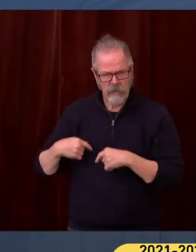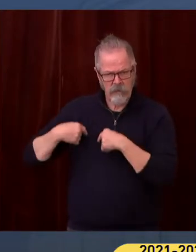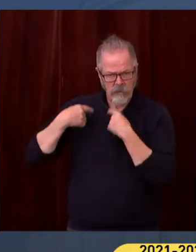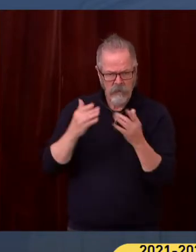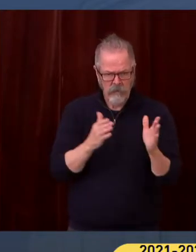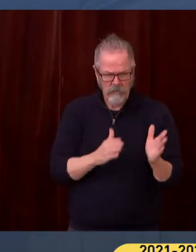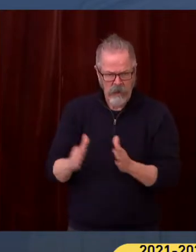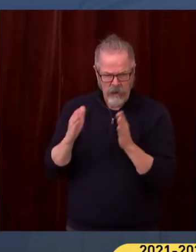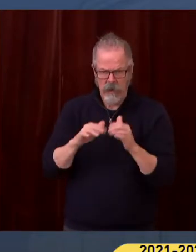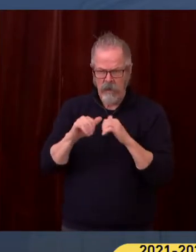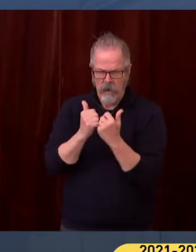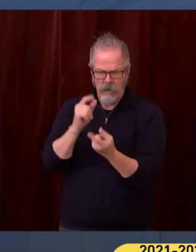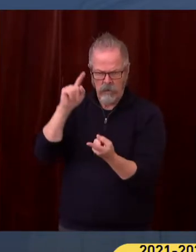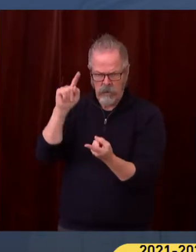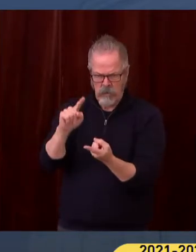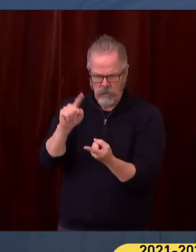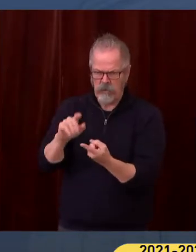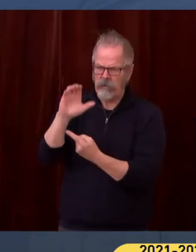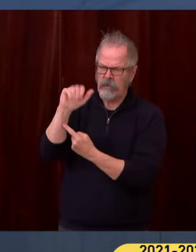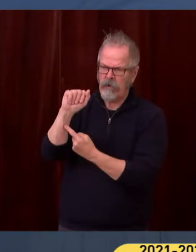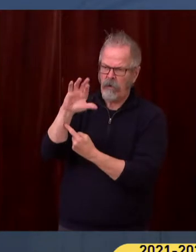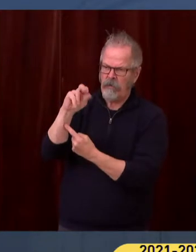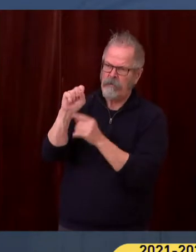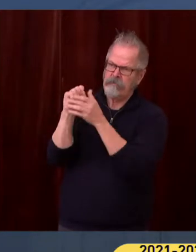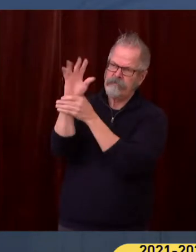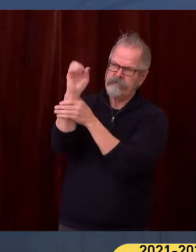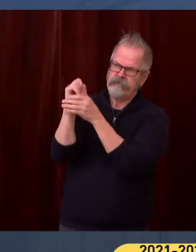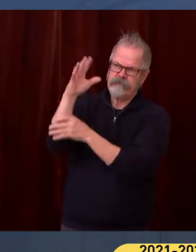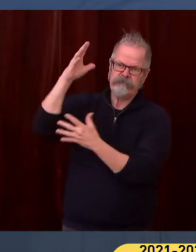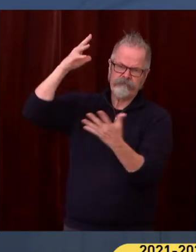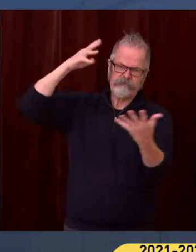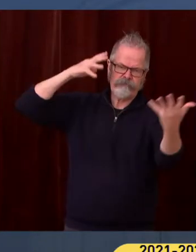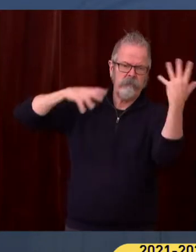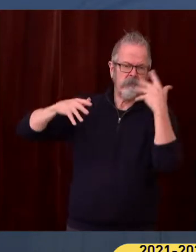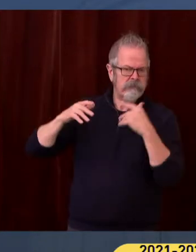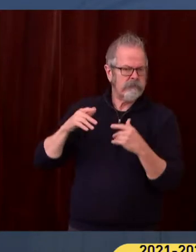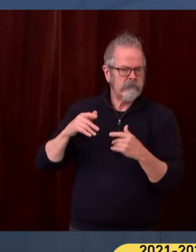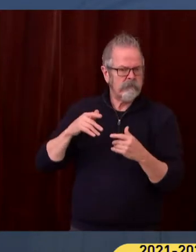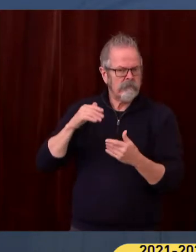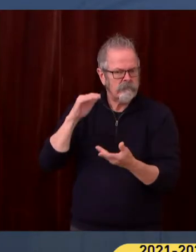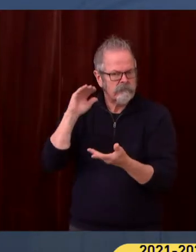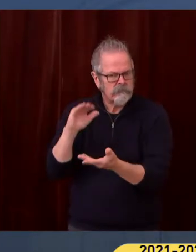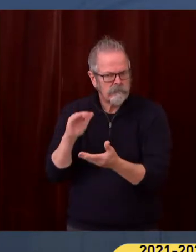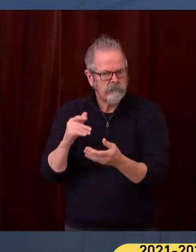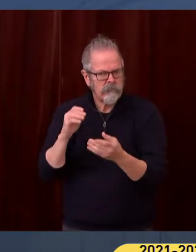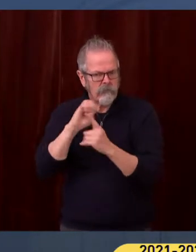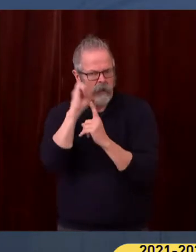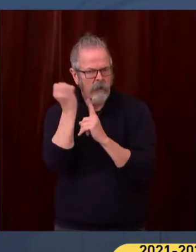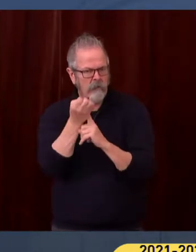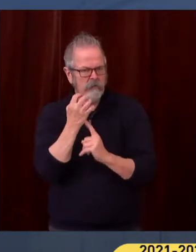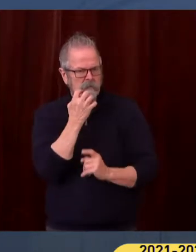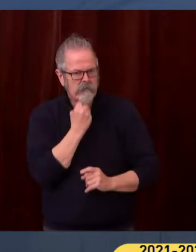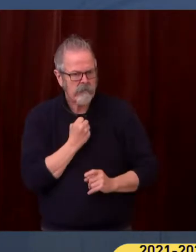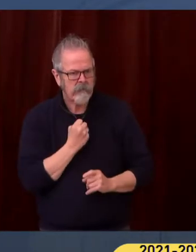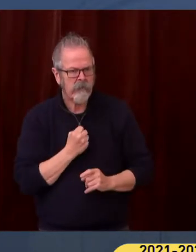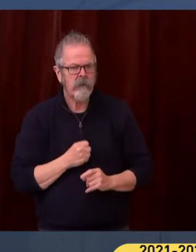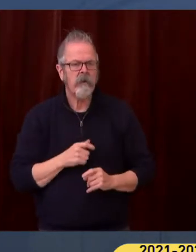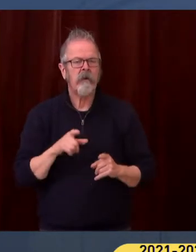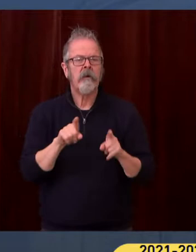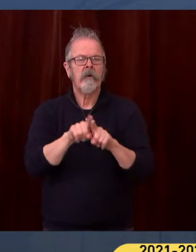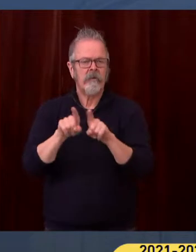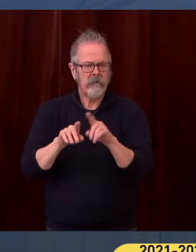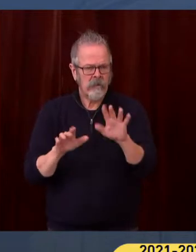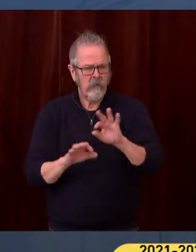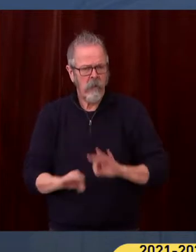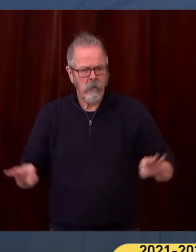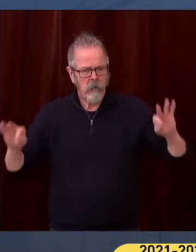across them and make sure also that it's proportional. So we're not asking any one company or any one industry or any one sector